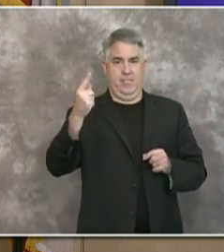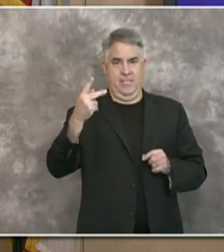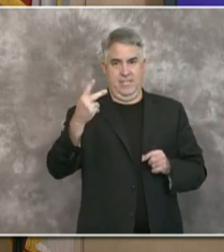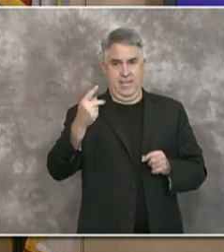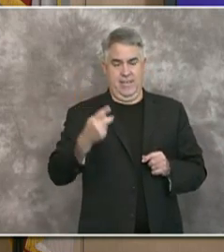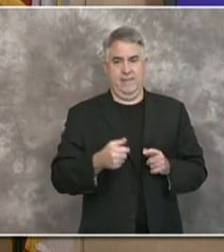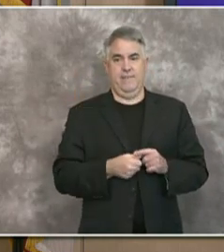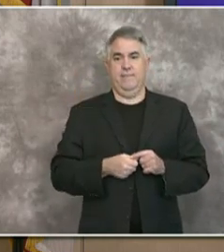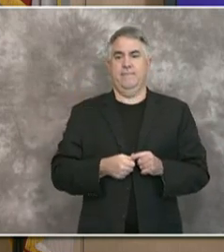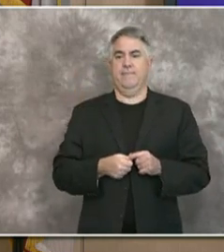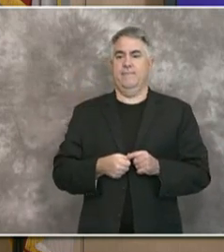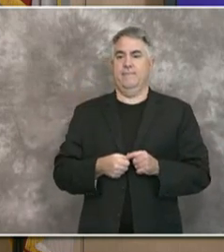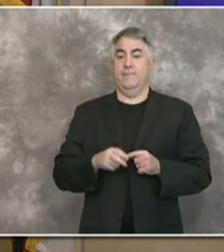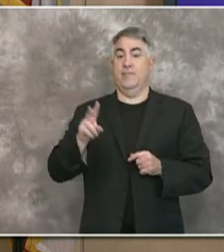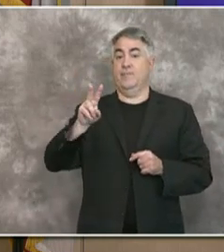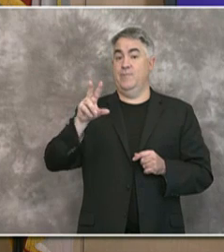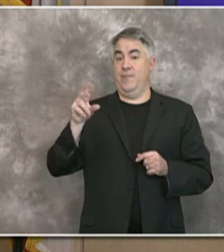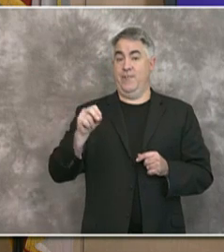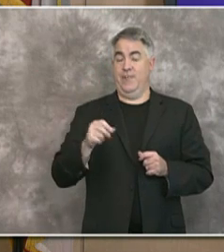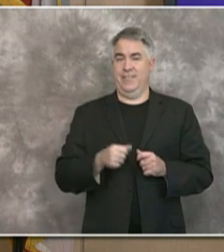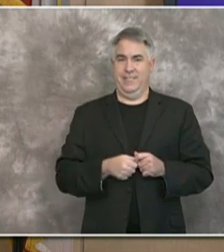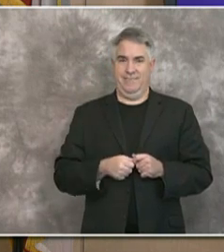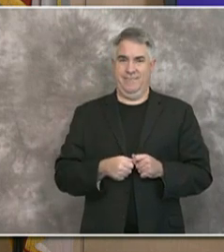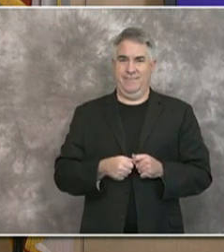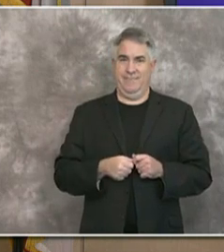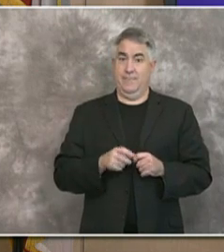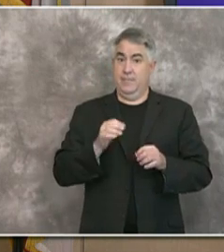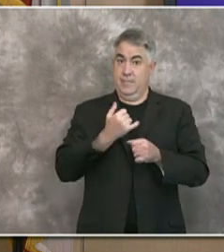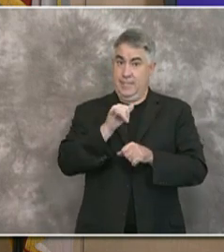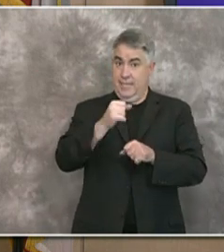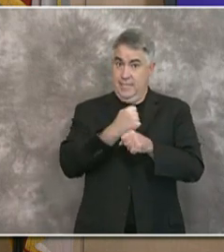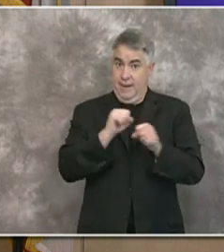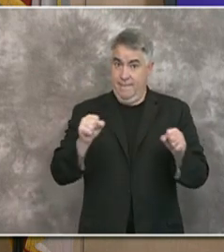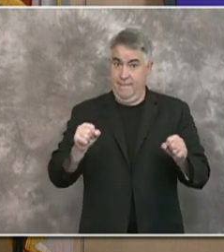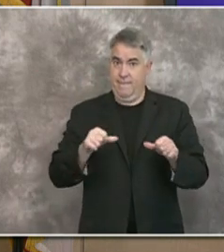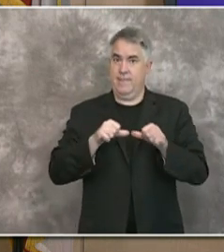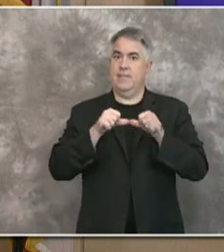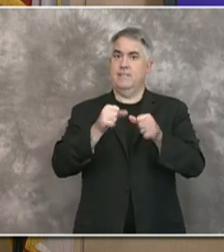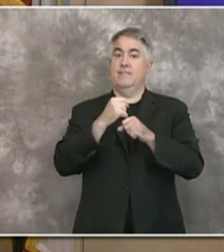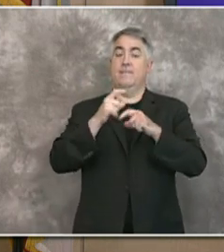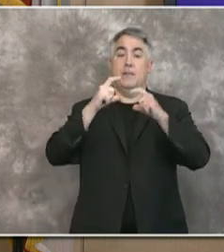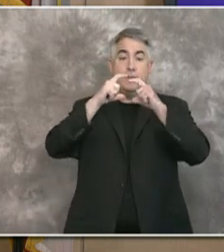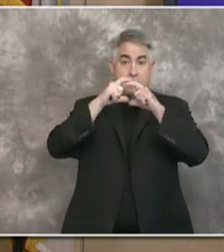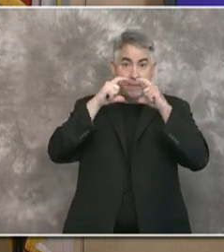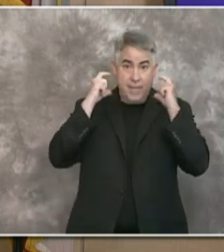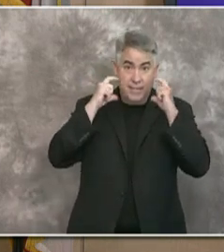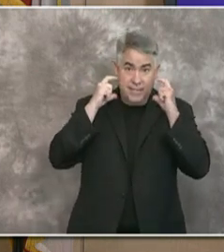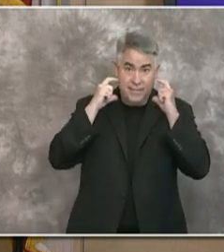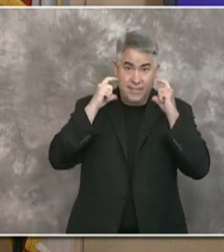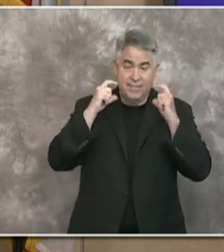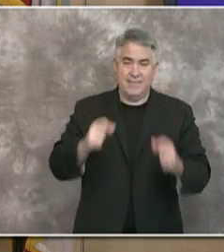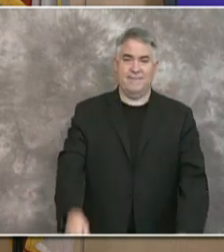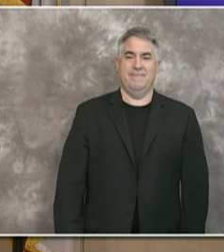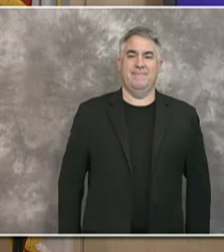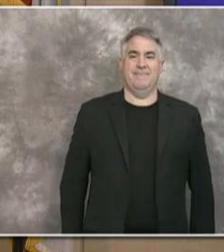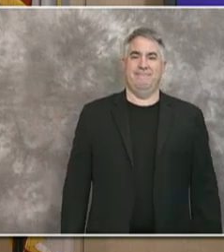Thursday at 2:30. So stay safe and keep wearing those facial coverings. Thank you.